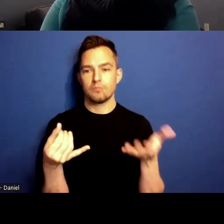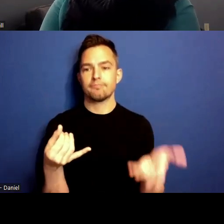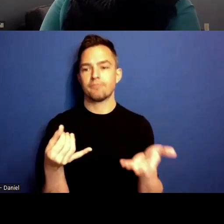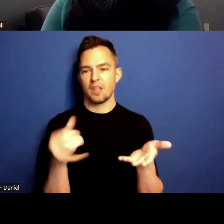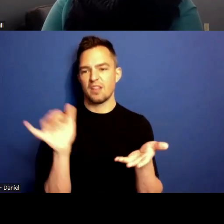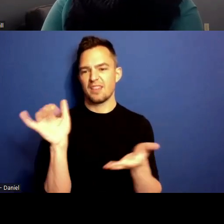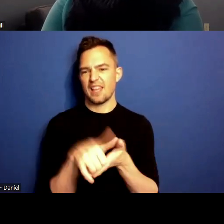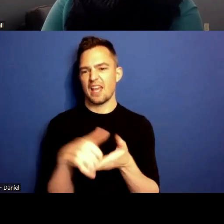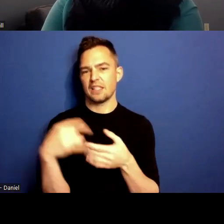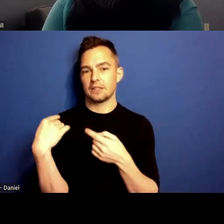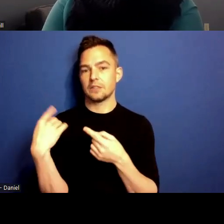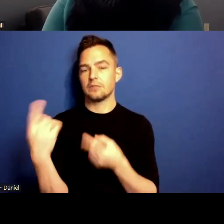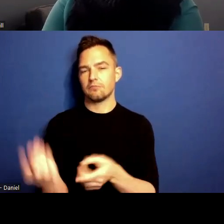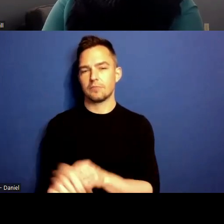has